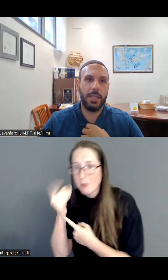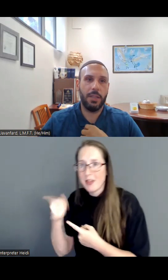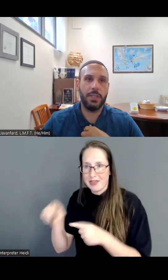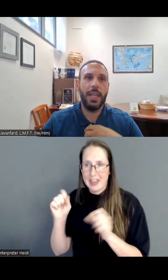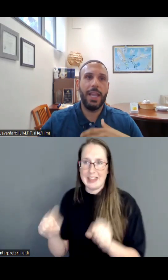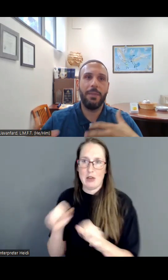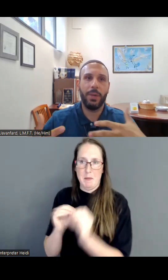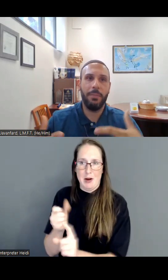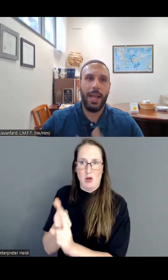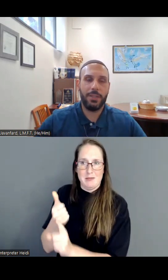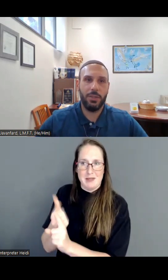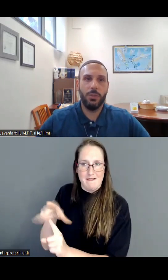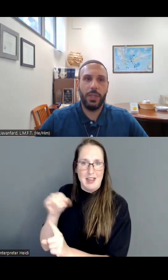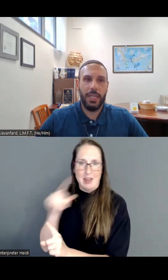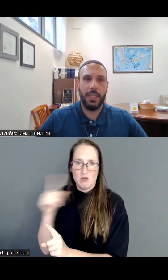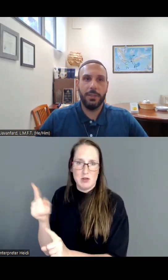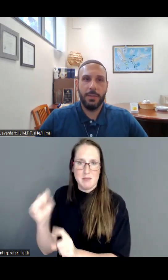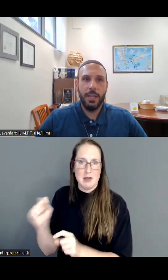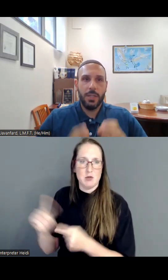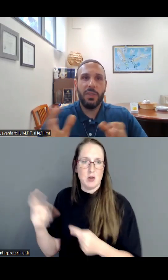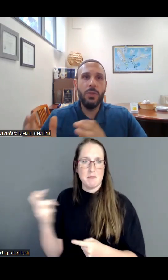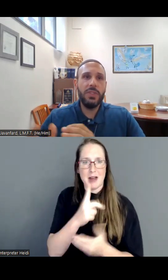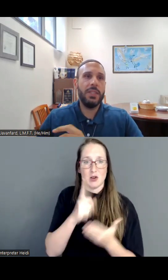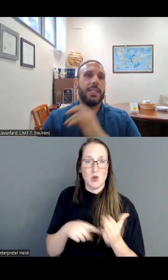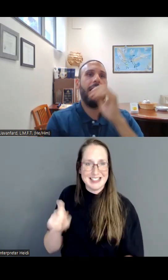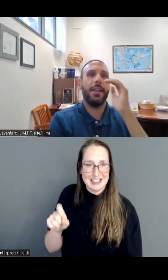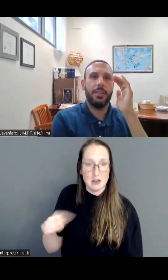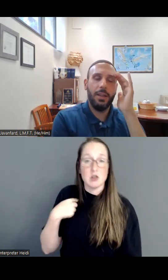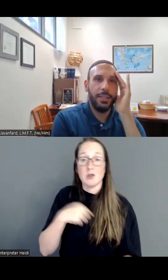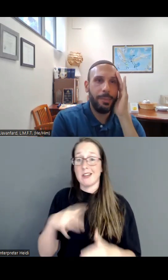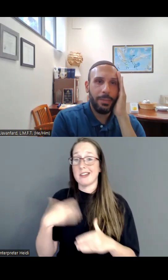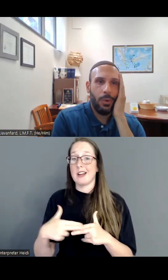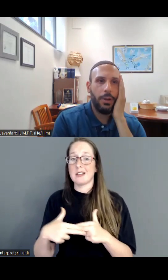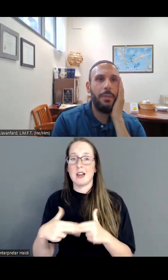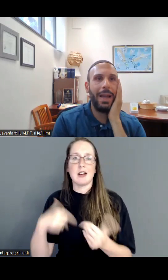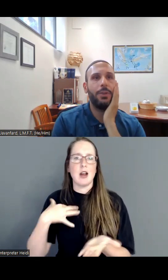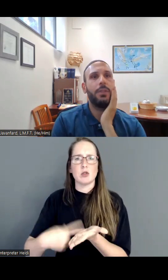repair themselves and bring them back to what they need. So if we move to the next slide, I'll talk a little bit more about